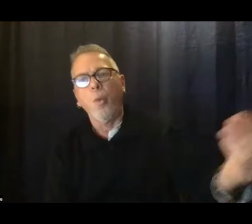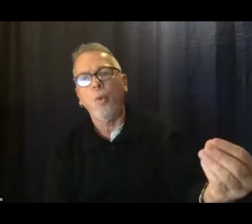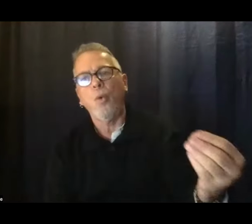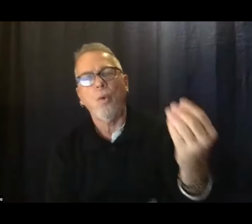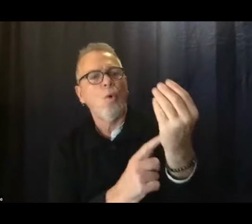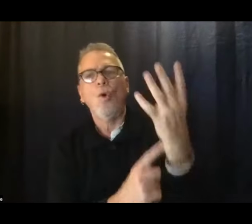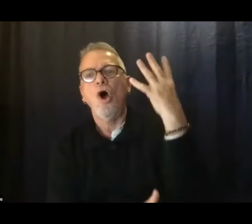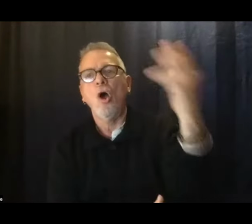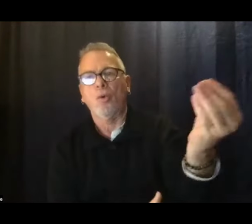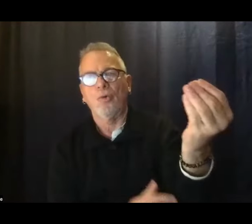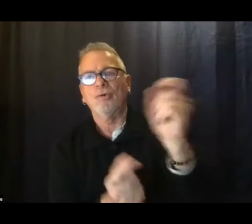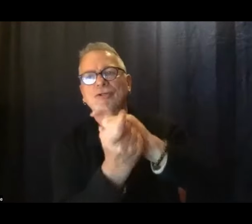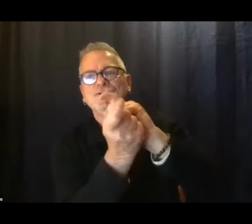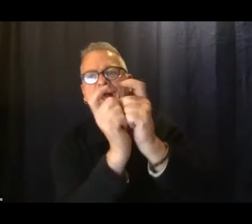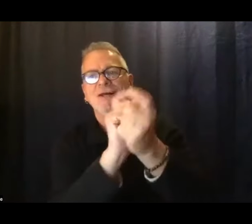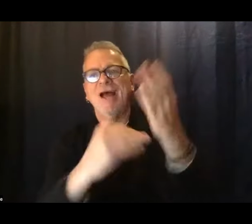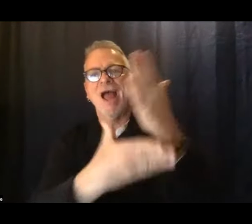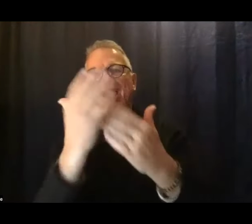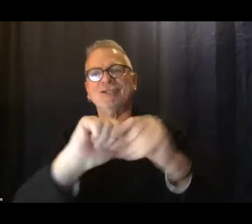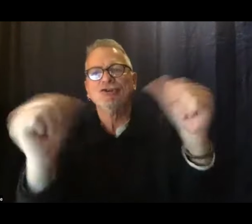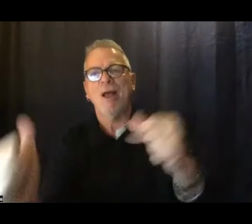go or go.